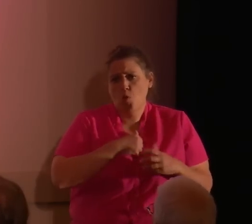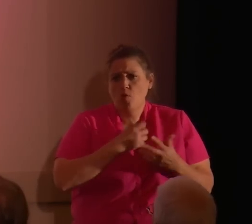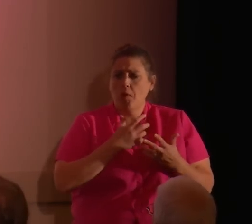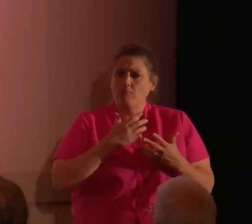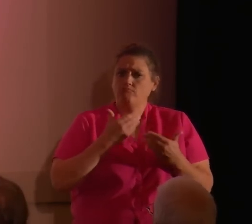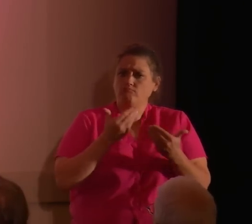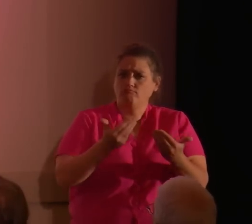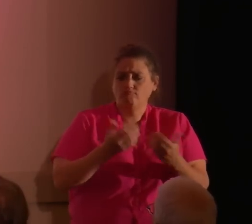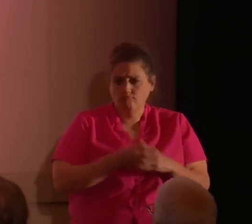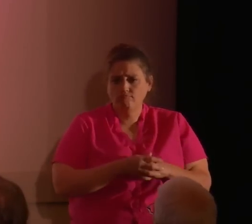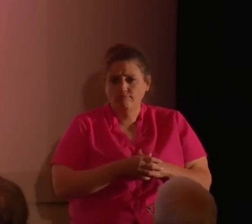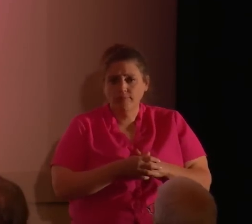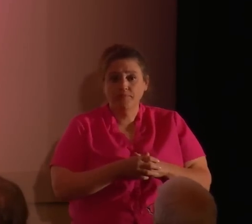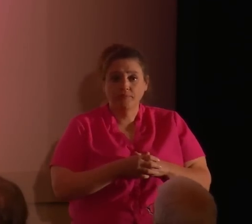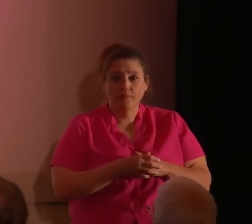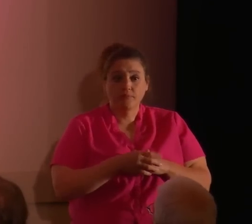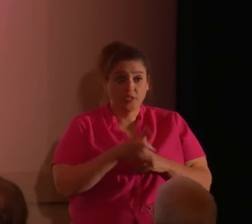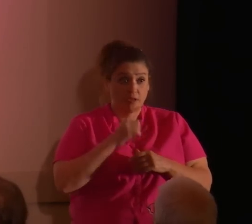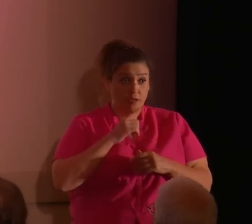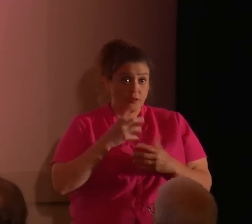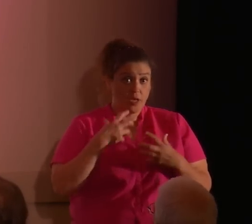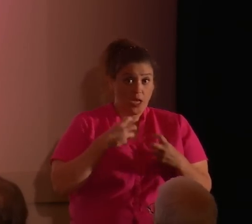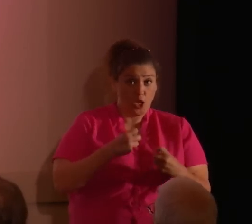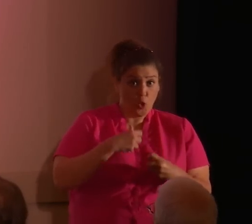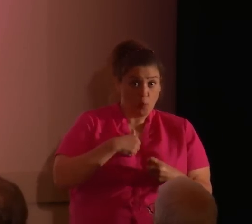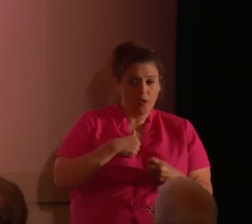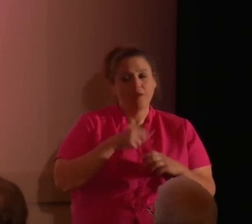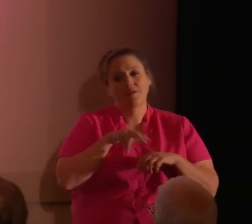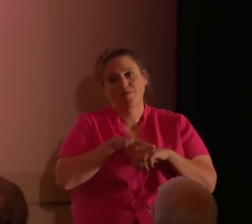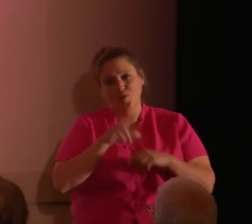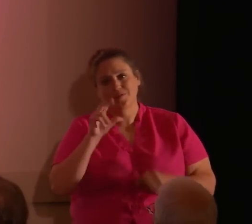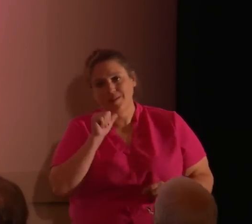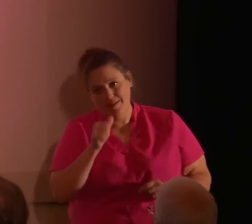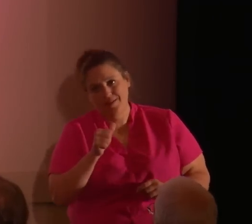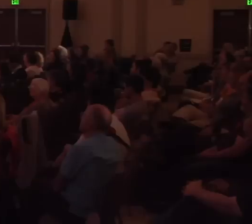that. Did it heal me? Of course not.